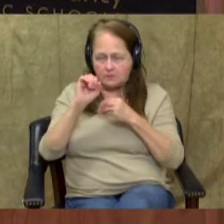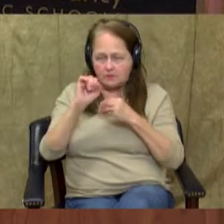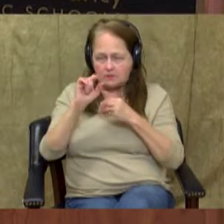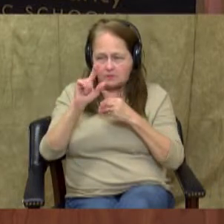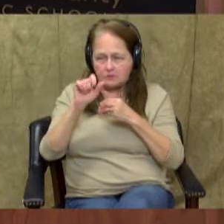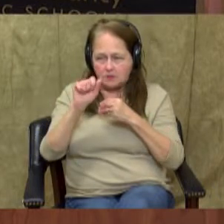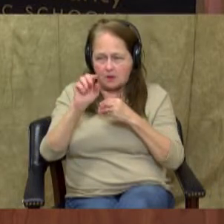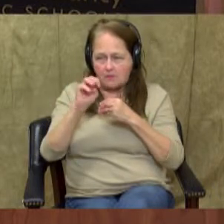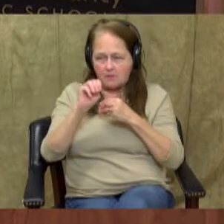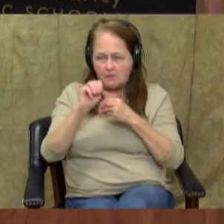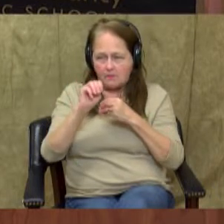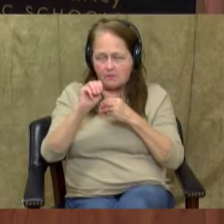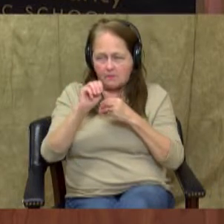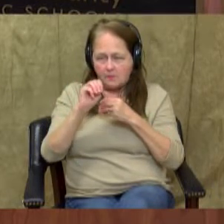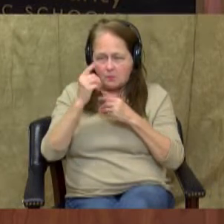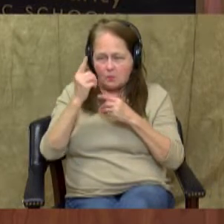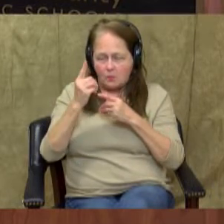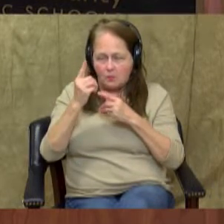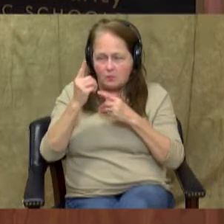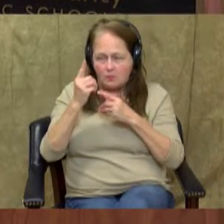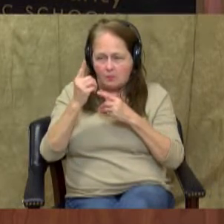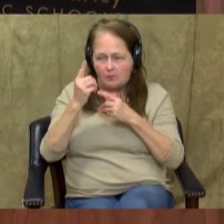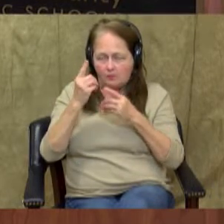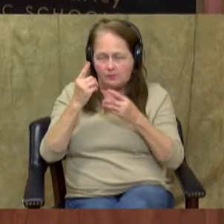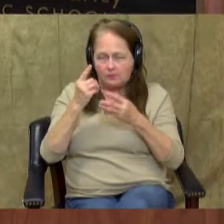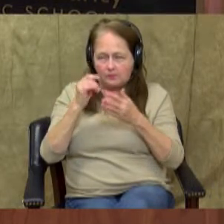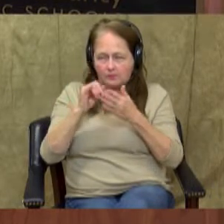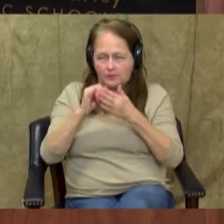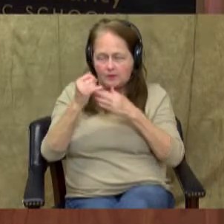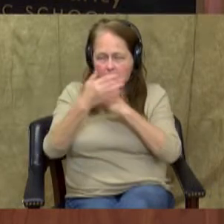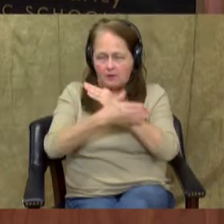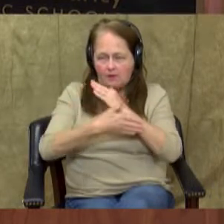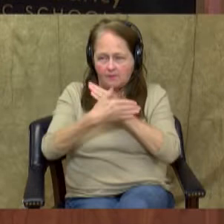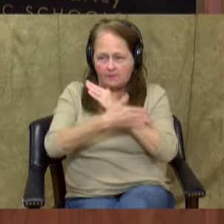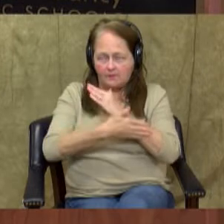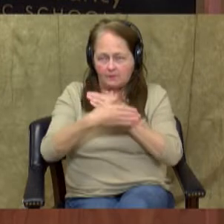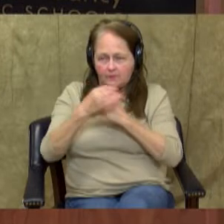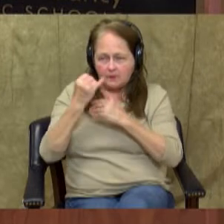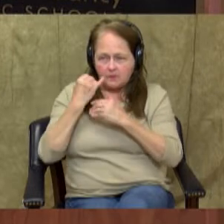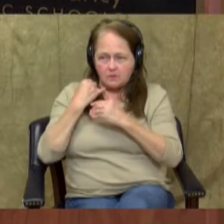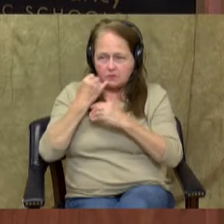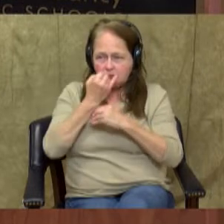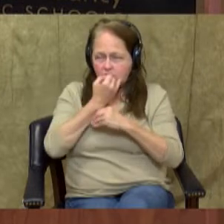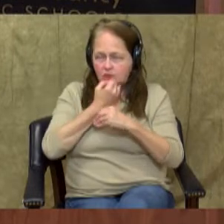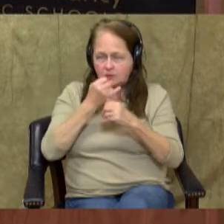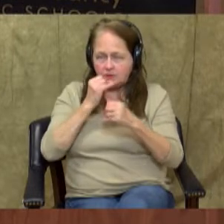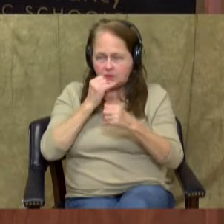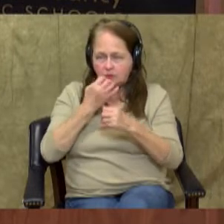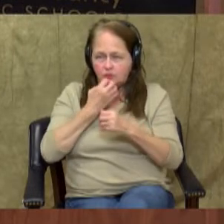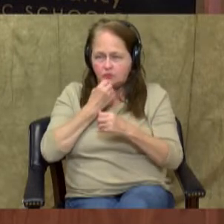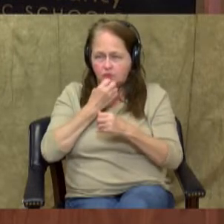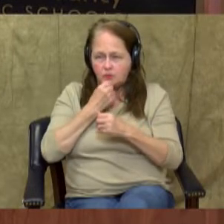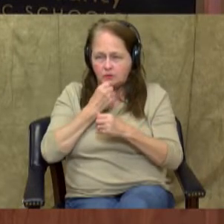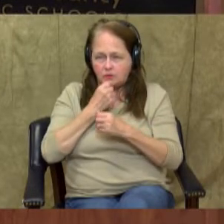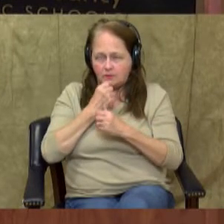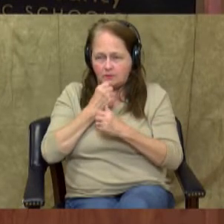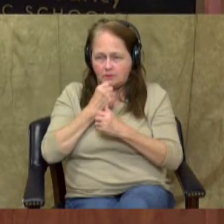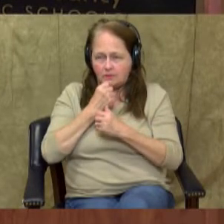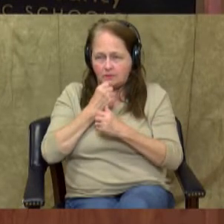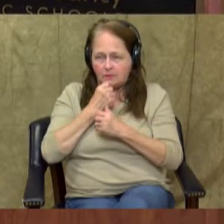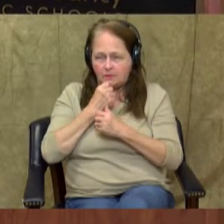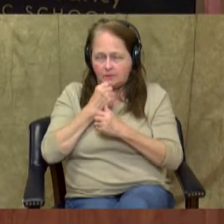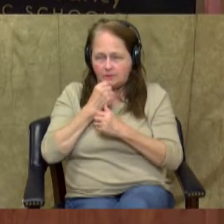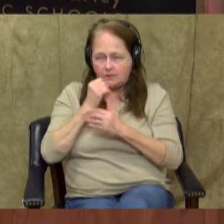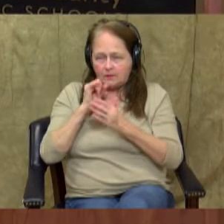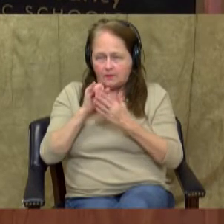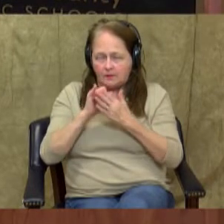with one exception, of course. One notable exception is the country of Israel, which predominantly is Jewish. So let's